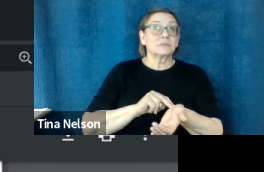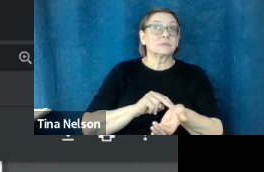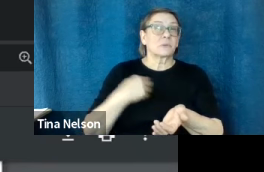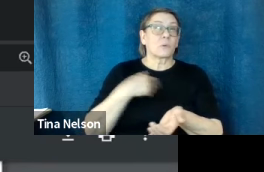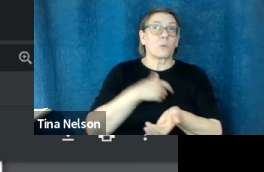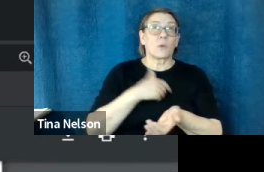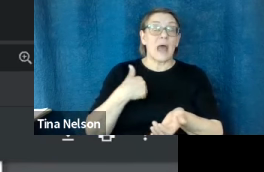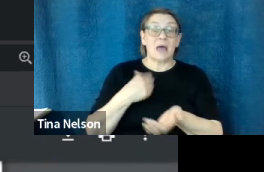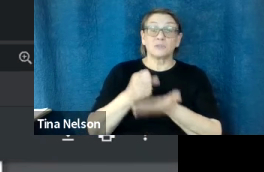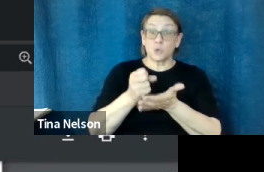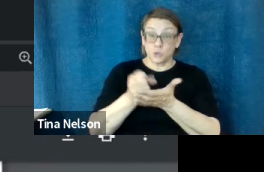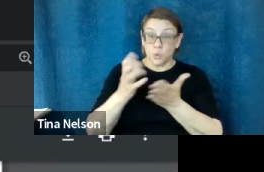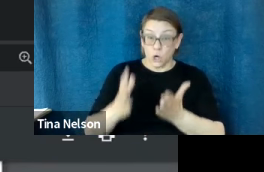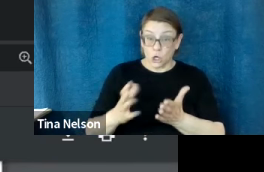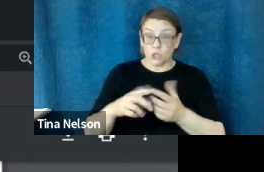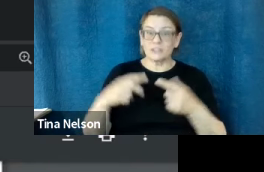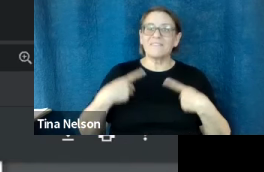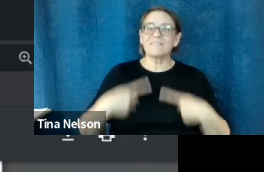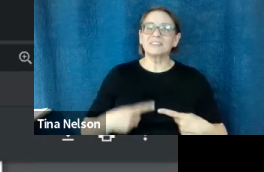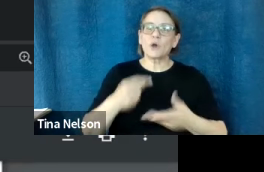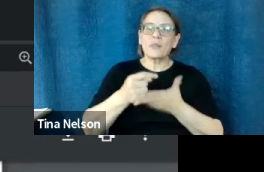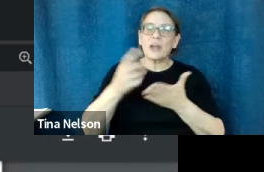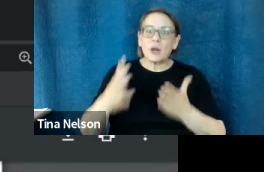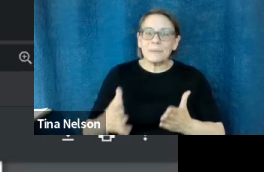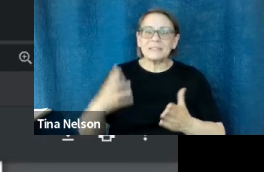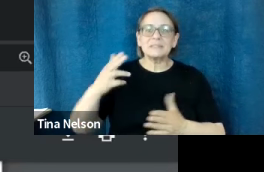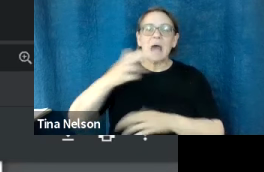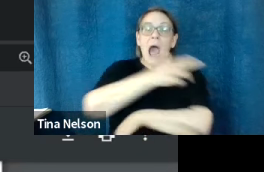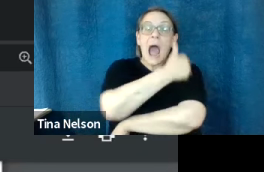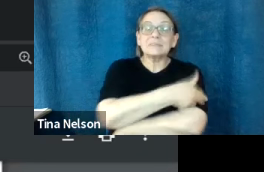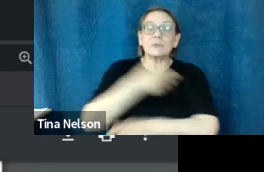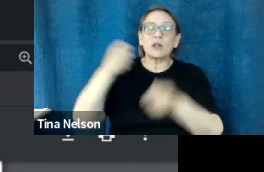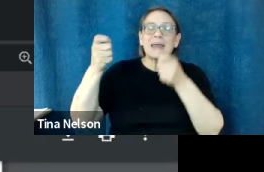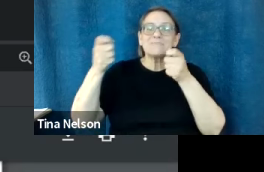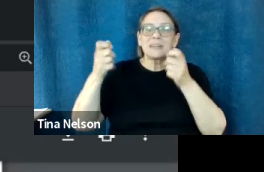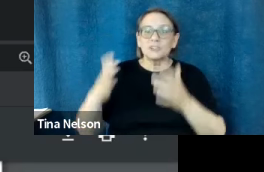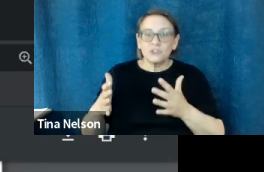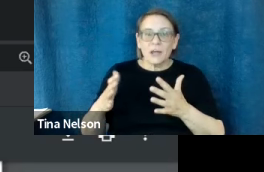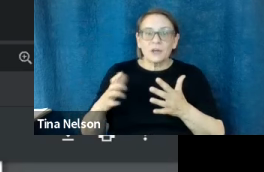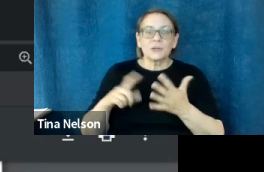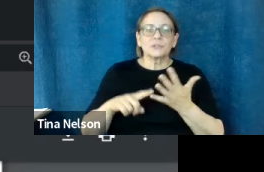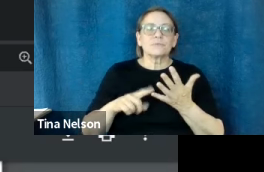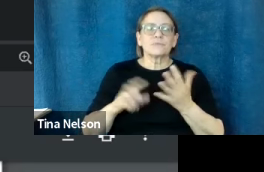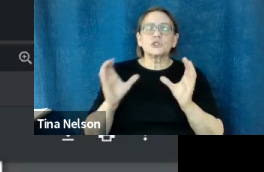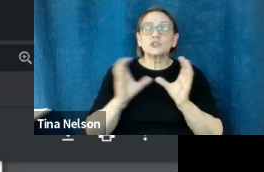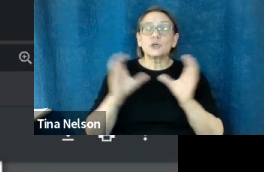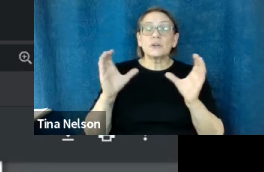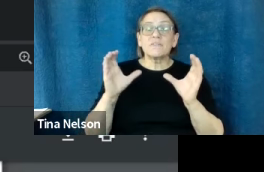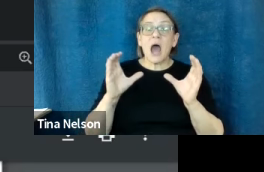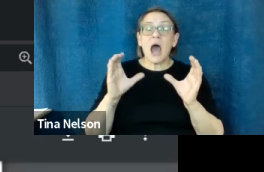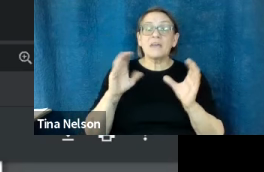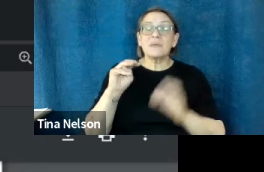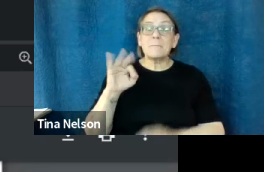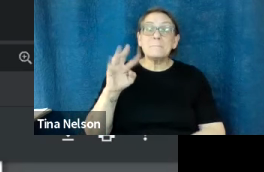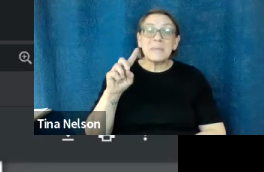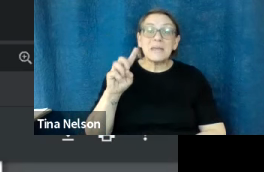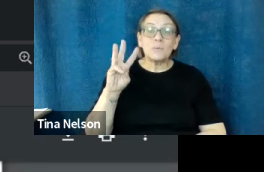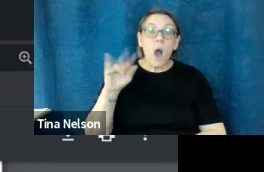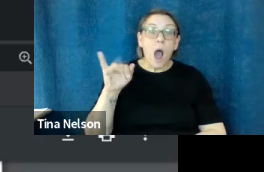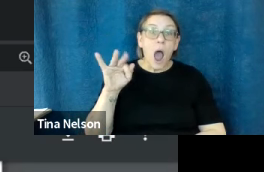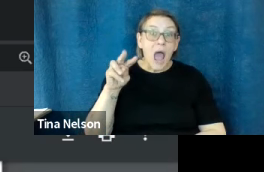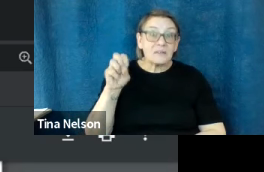got social workers, physical therapists, hospital administrators, um, certified nurse midwives, um,